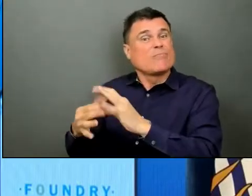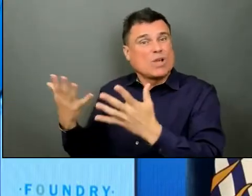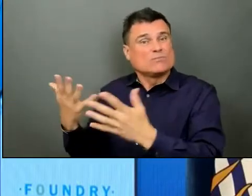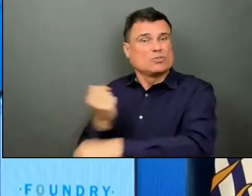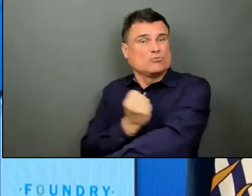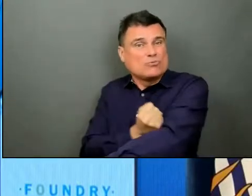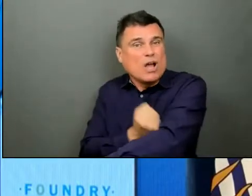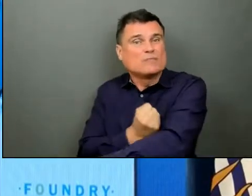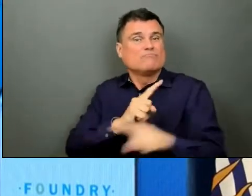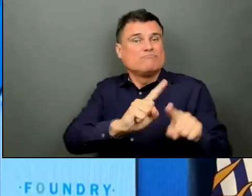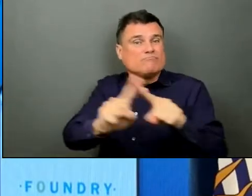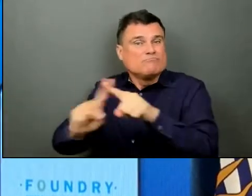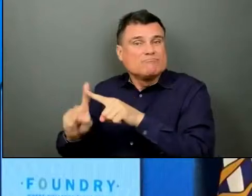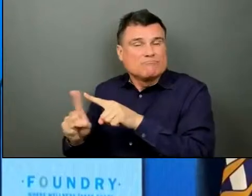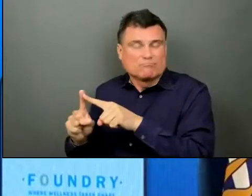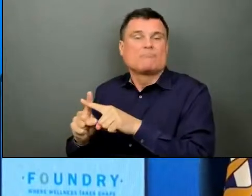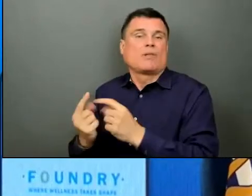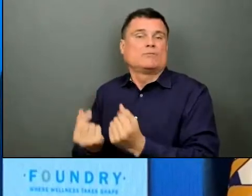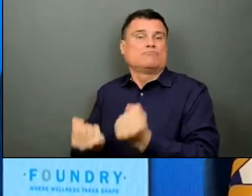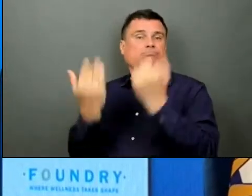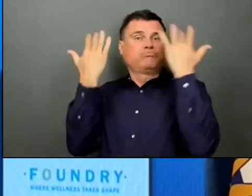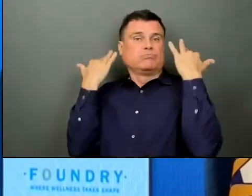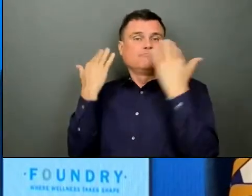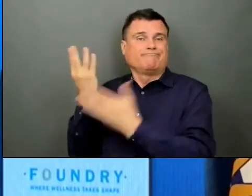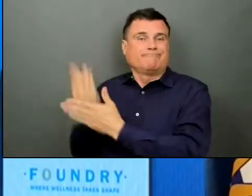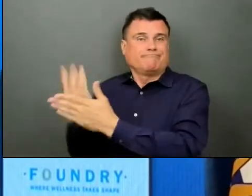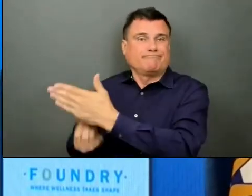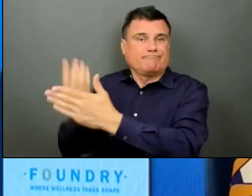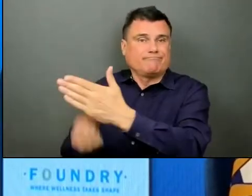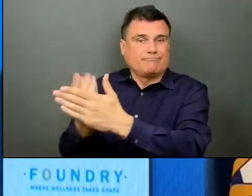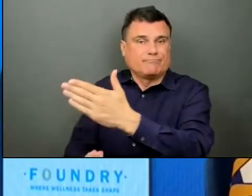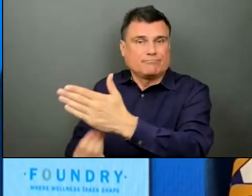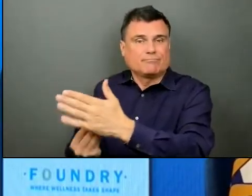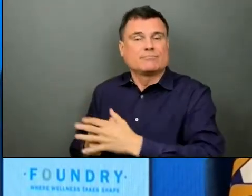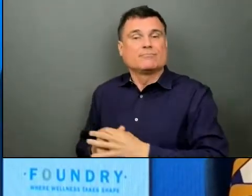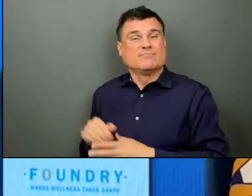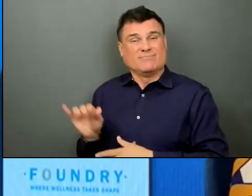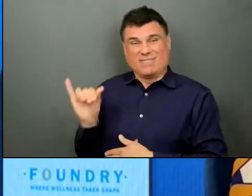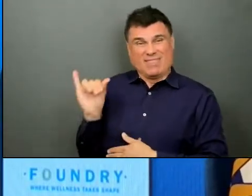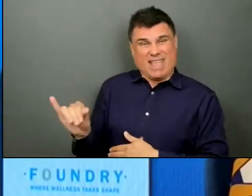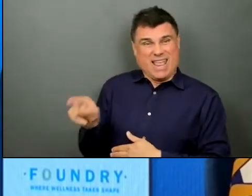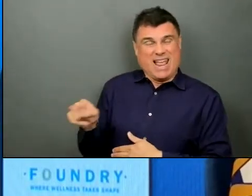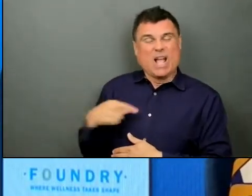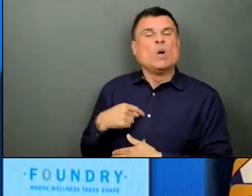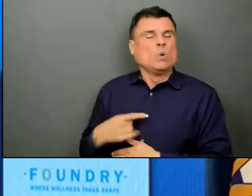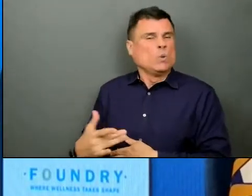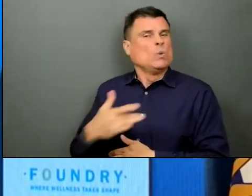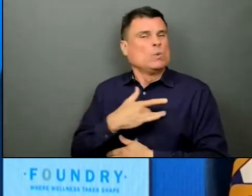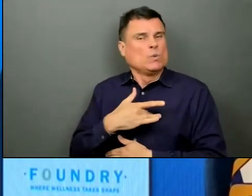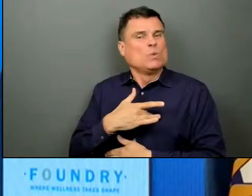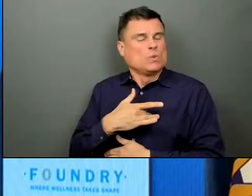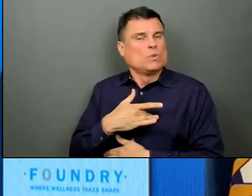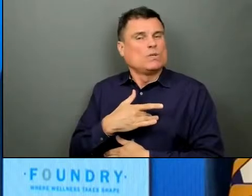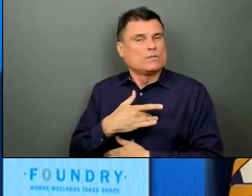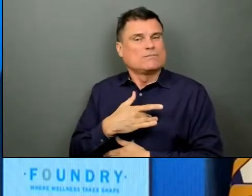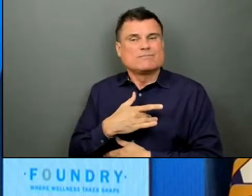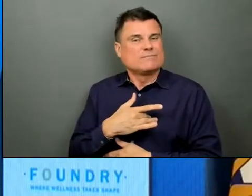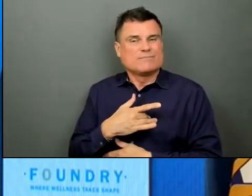today is something that informs our work every day. Every life, every person